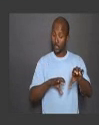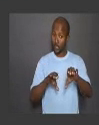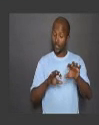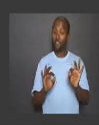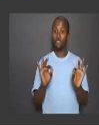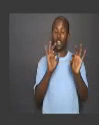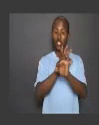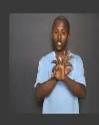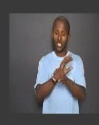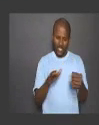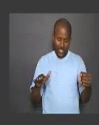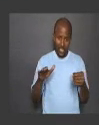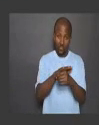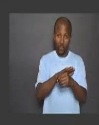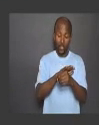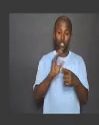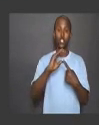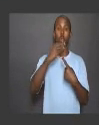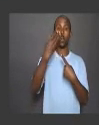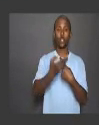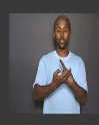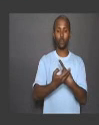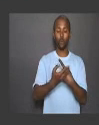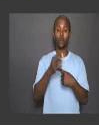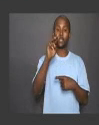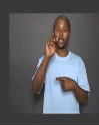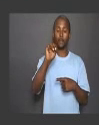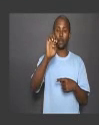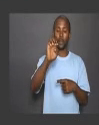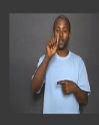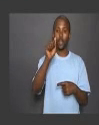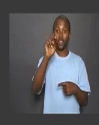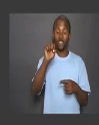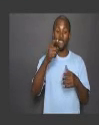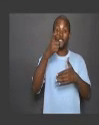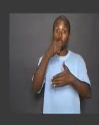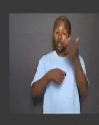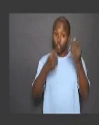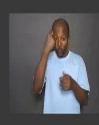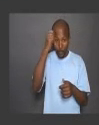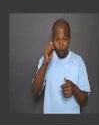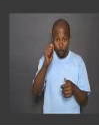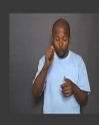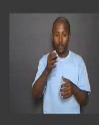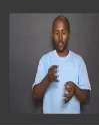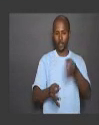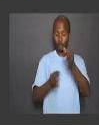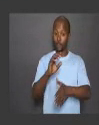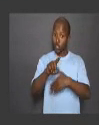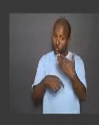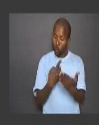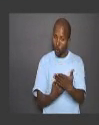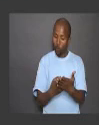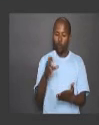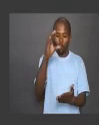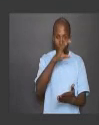function satisfy the conditions of the mean value theorem? If so,